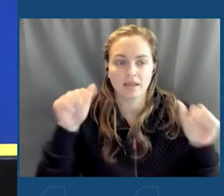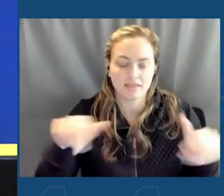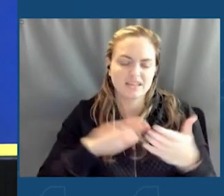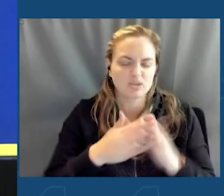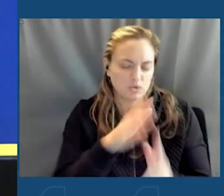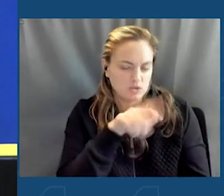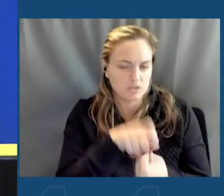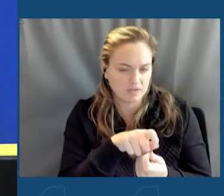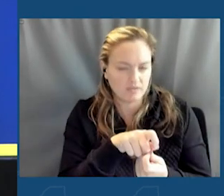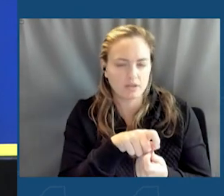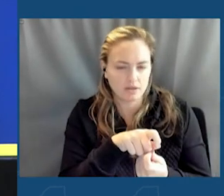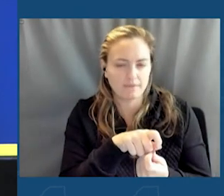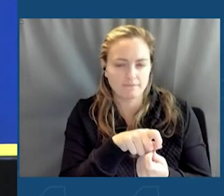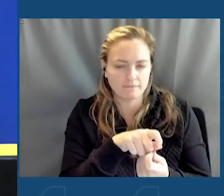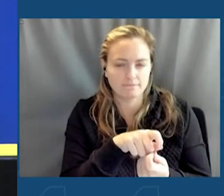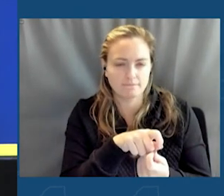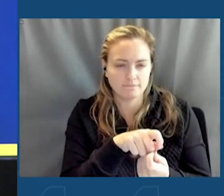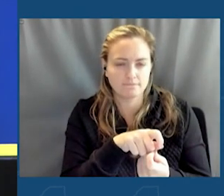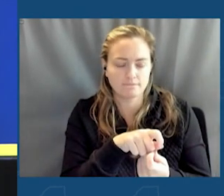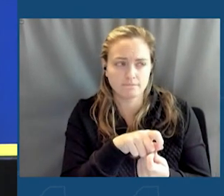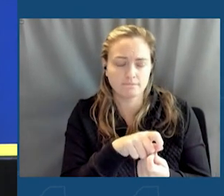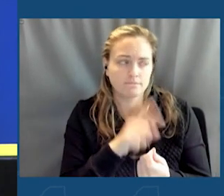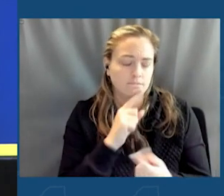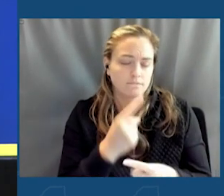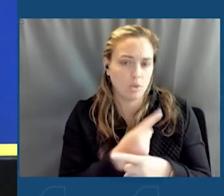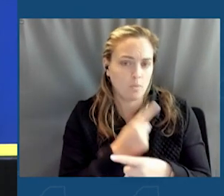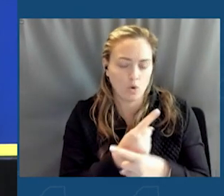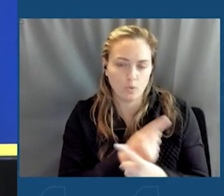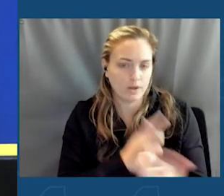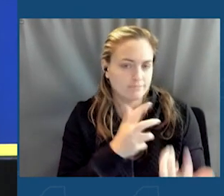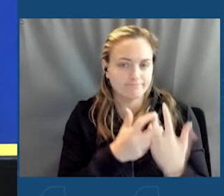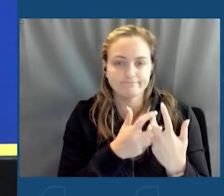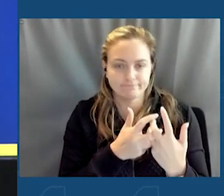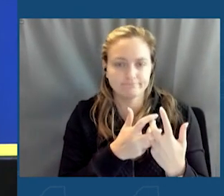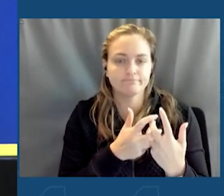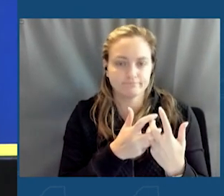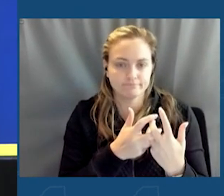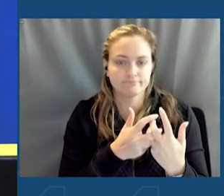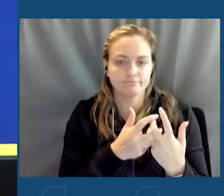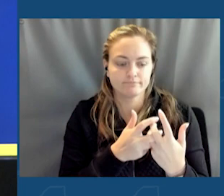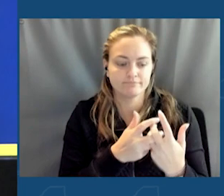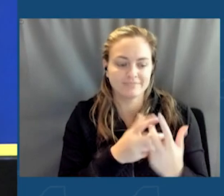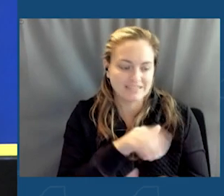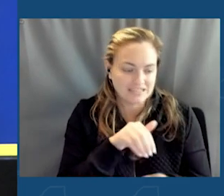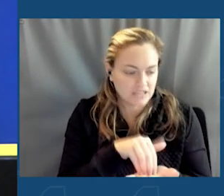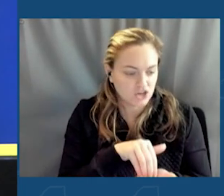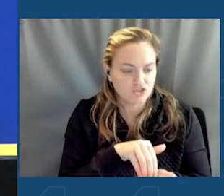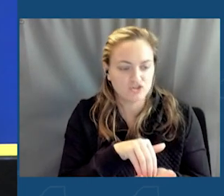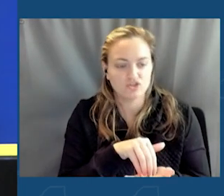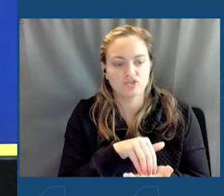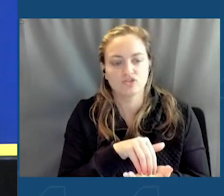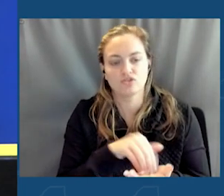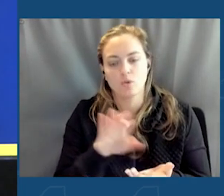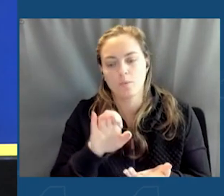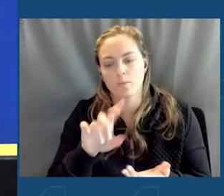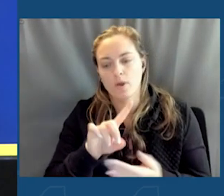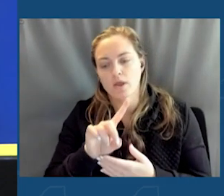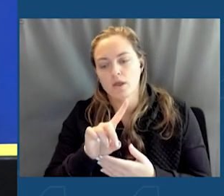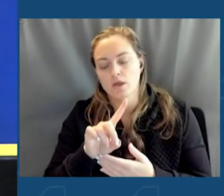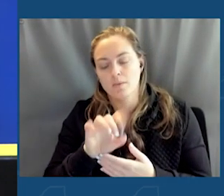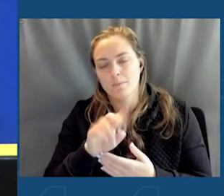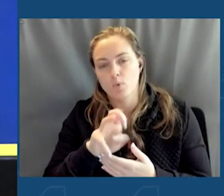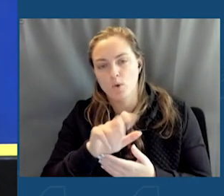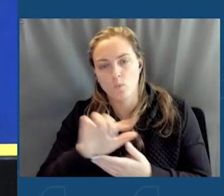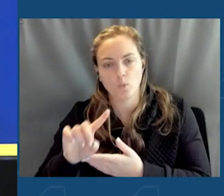particular is, it's so appropriate that this center, the Brentwood Workforce Development Center,